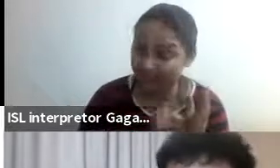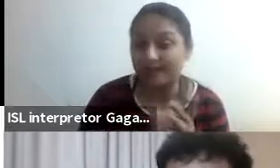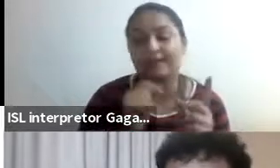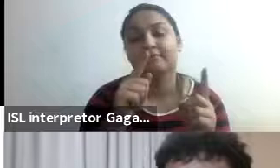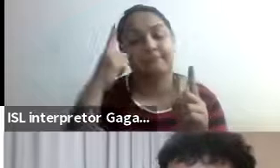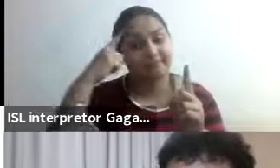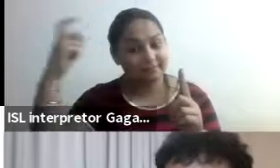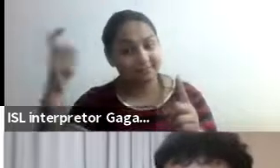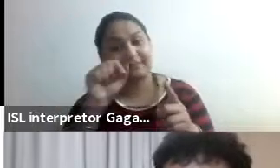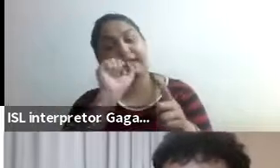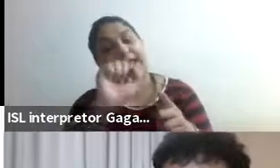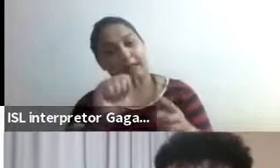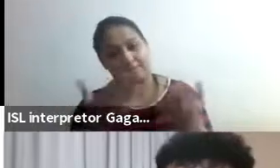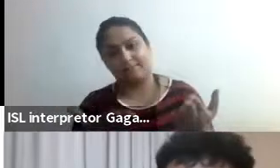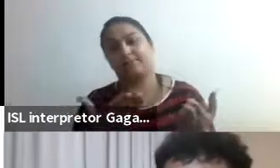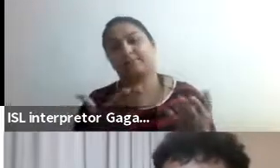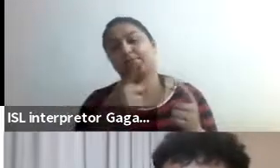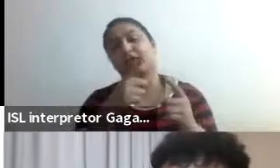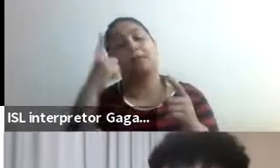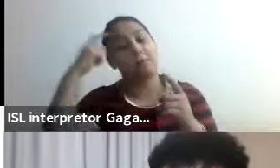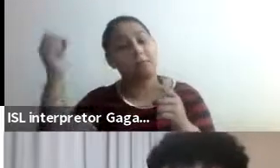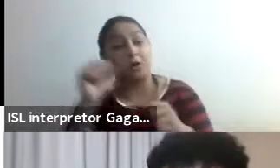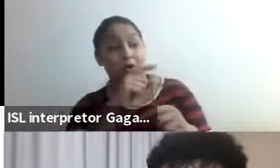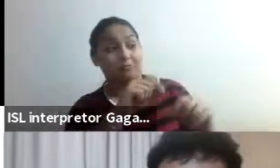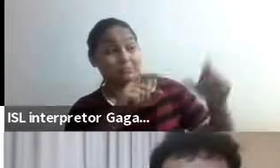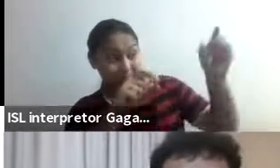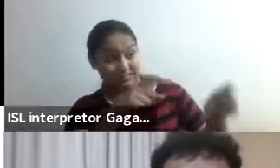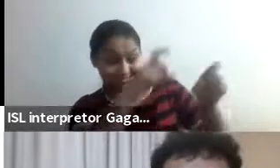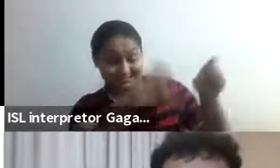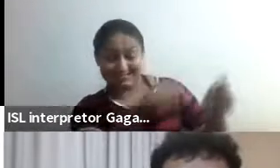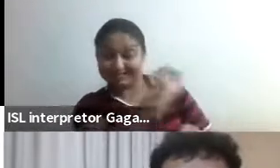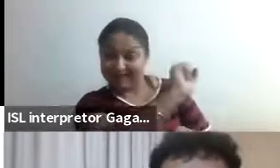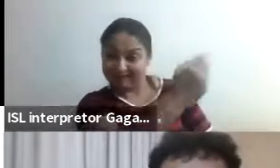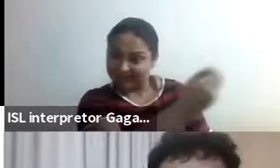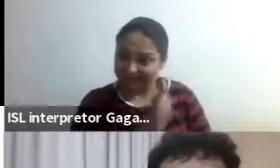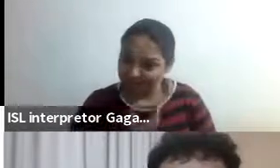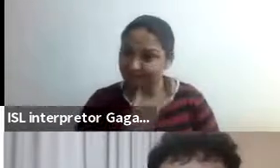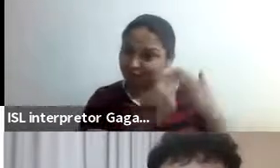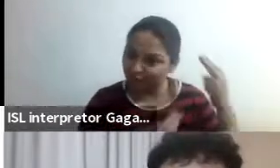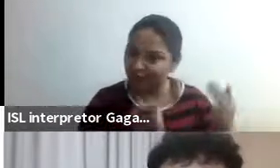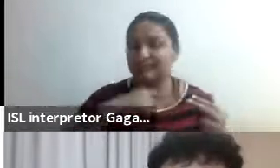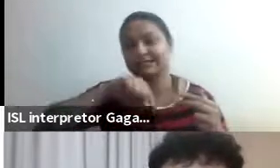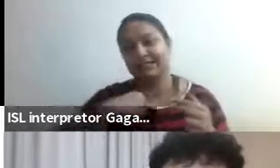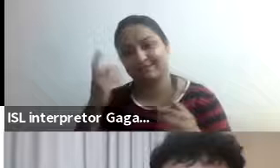memory. It's a memory of someone else that she knows from hearsay. And